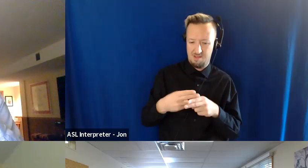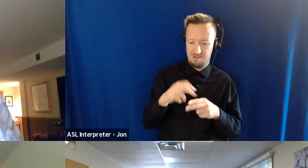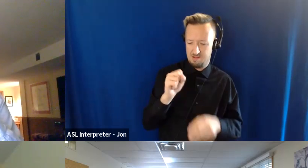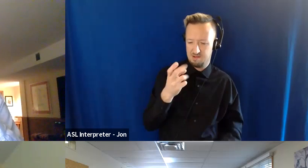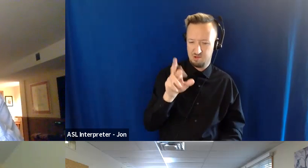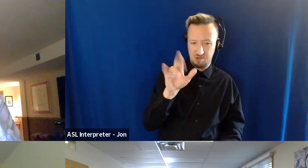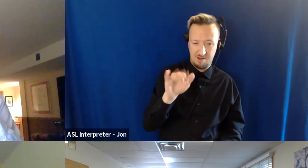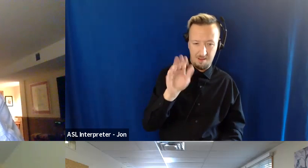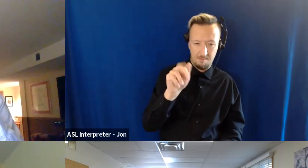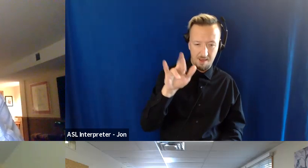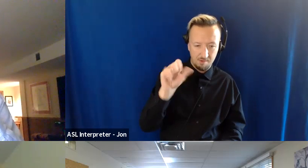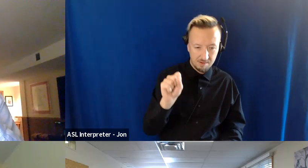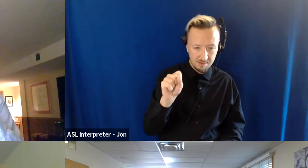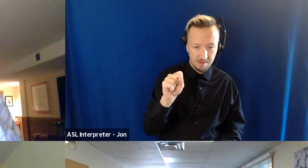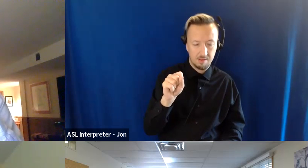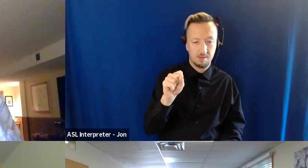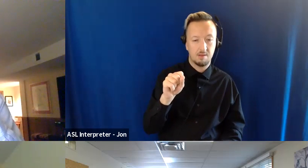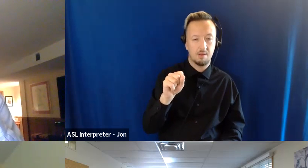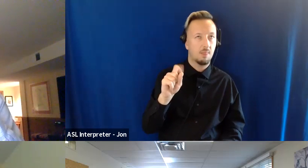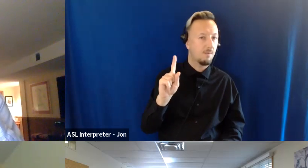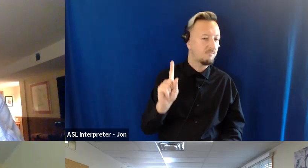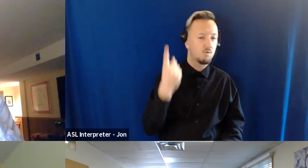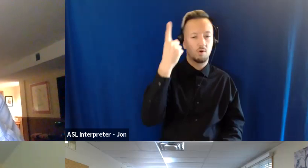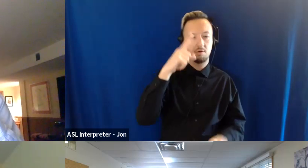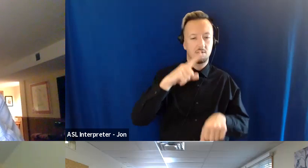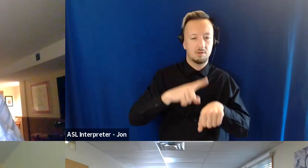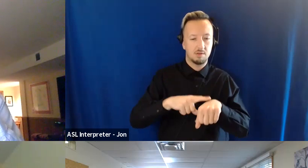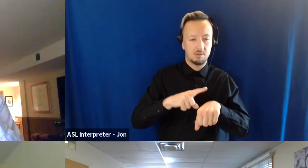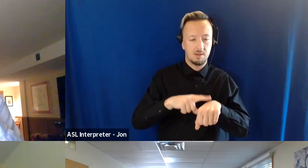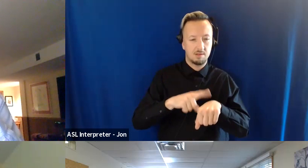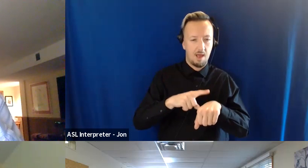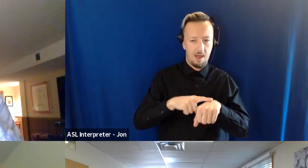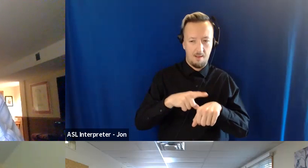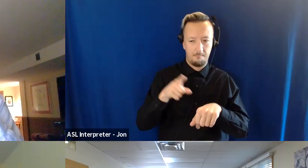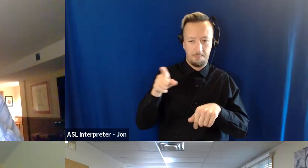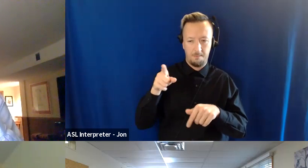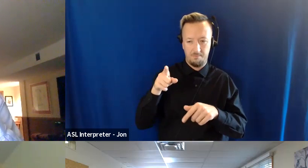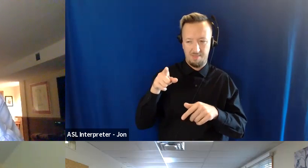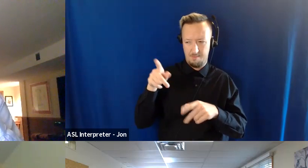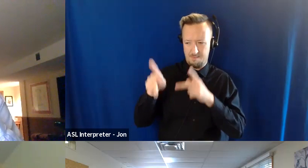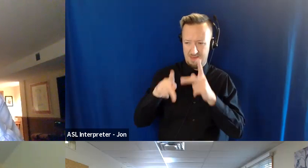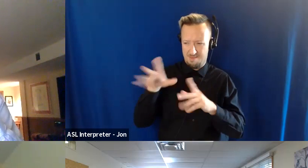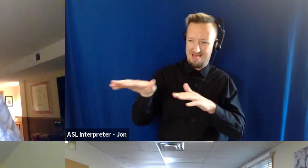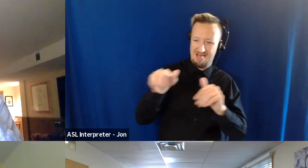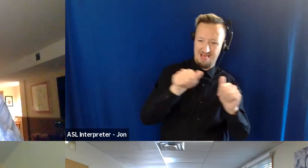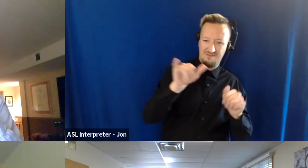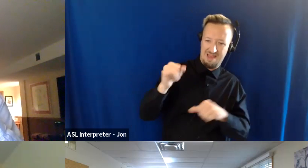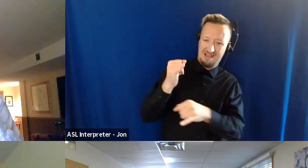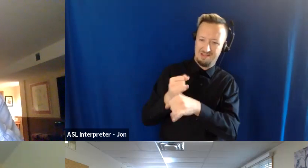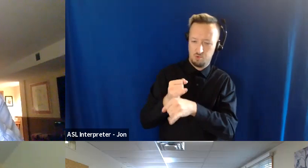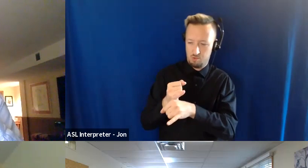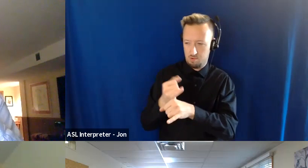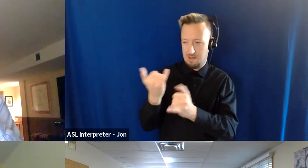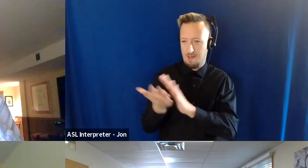Sherry Ferris. First time ever coming out of an institution where they looked at it so helpless and pitiful, and now they were the vanguard